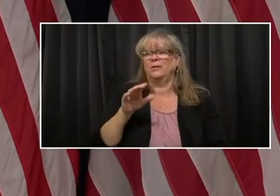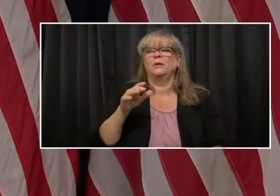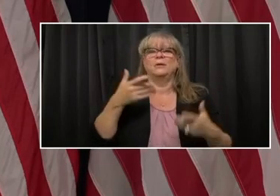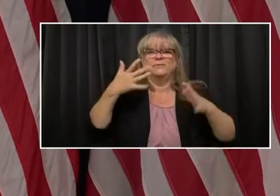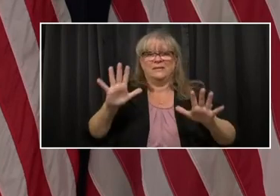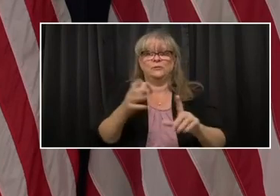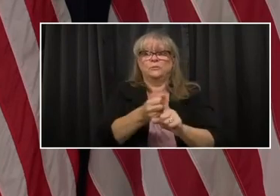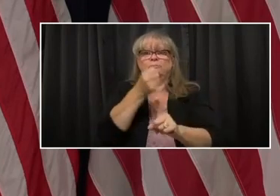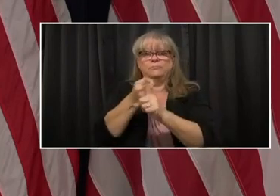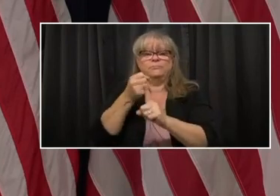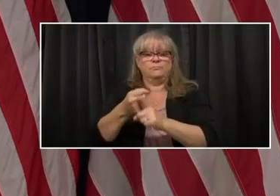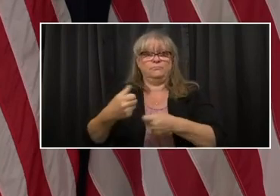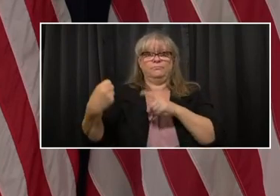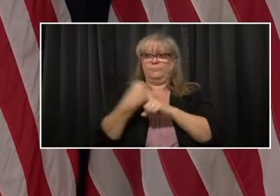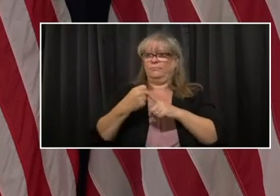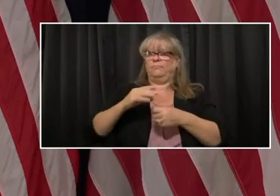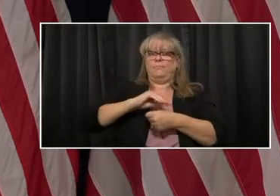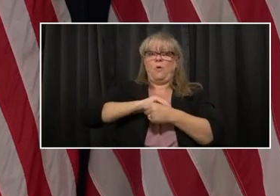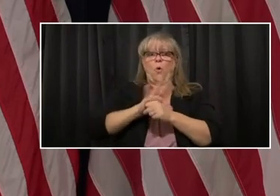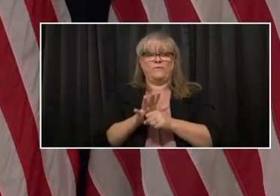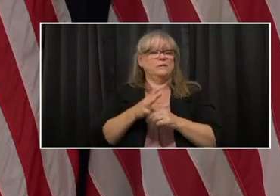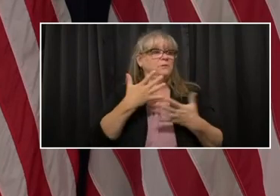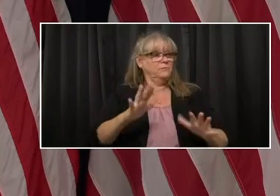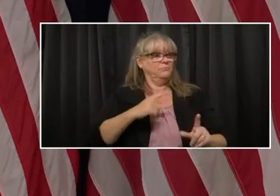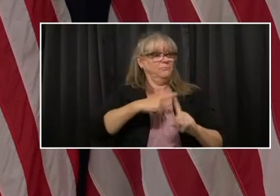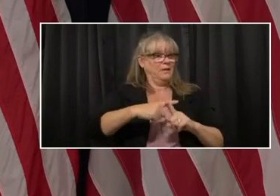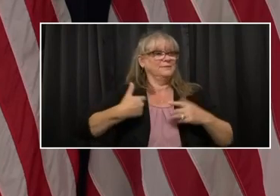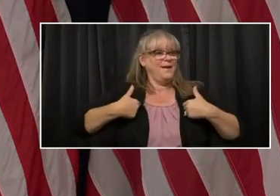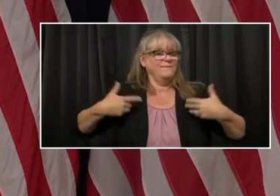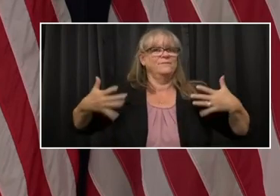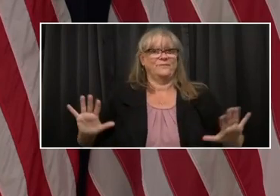here across the country. The goal is to